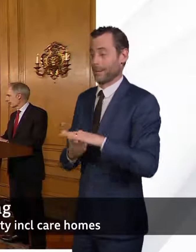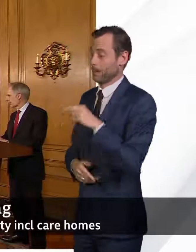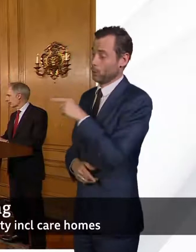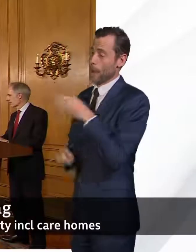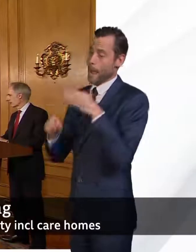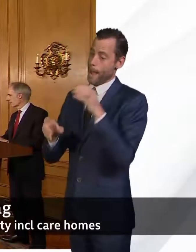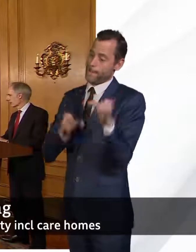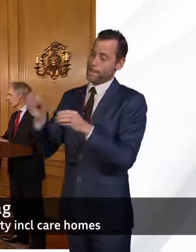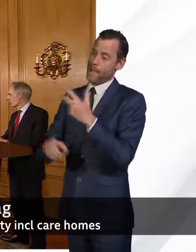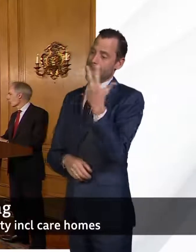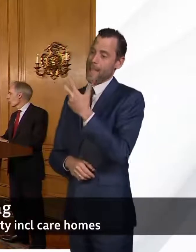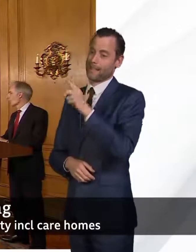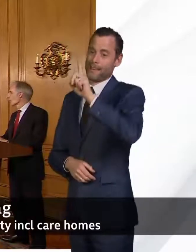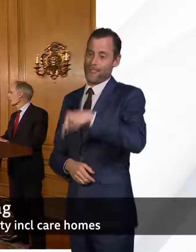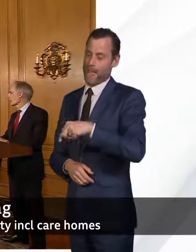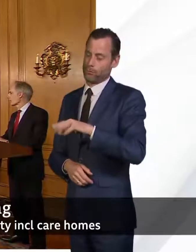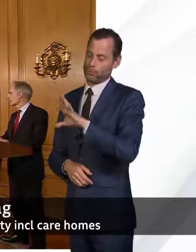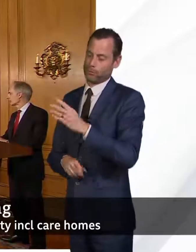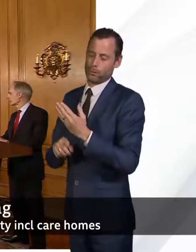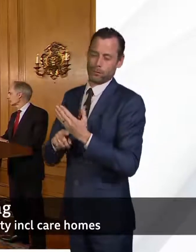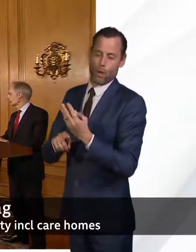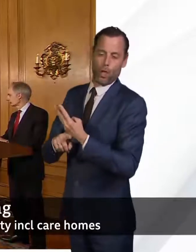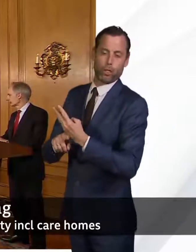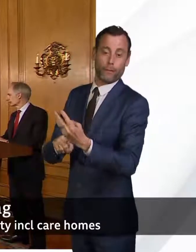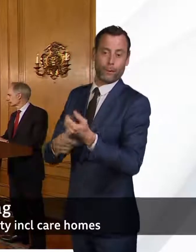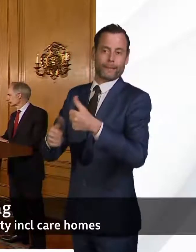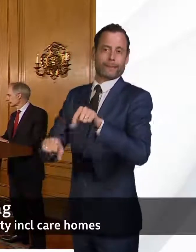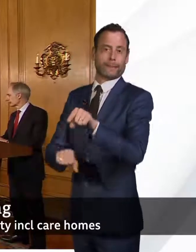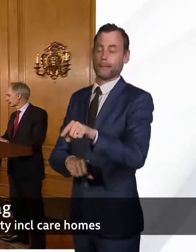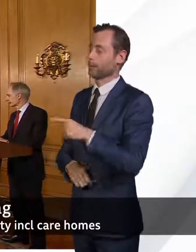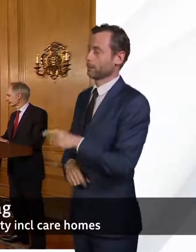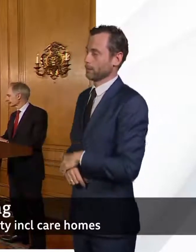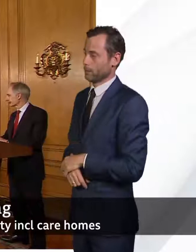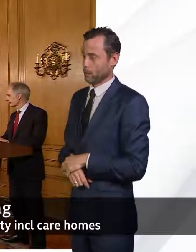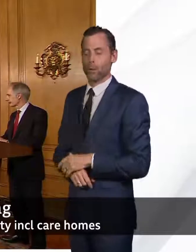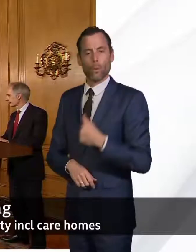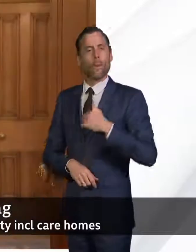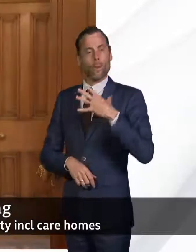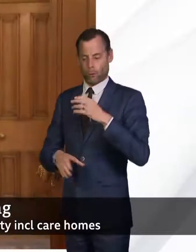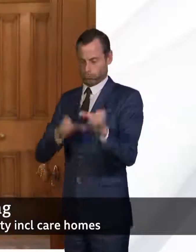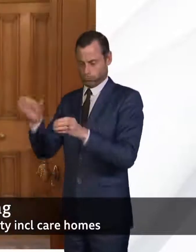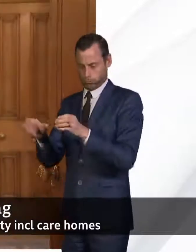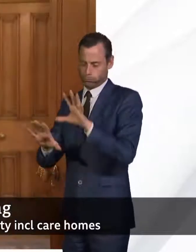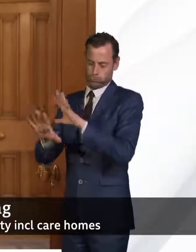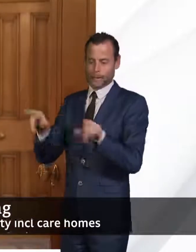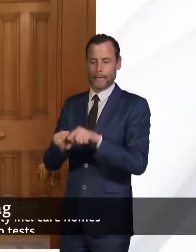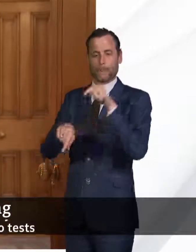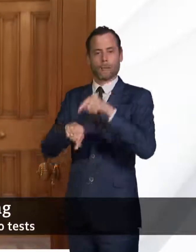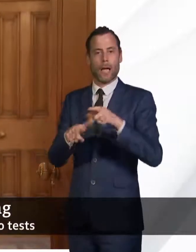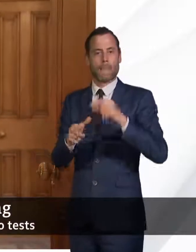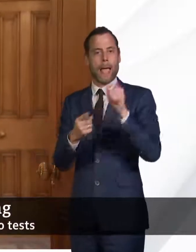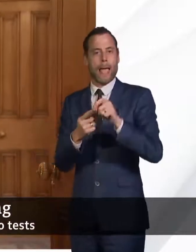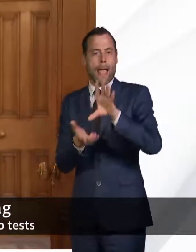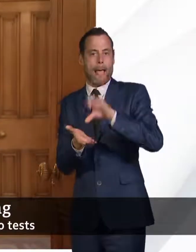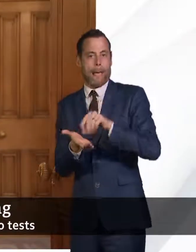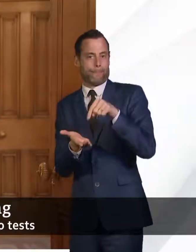weeks? Before or at the same time as the app. So yes. Yeah. Okay. Good